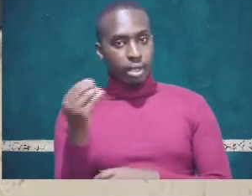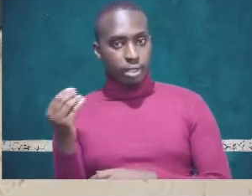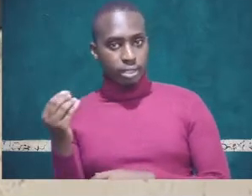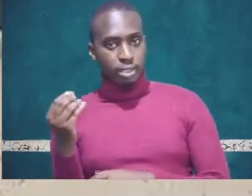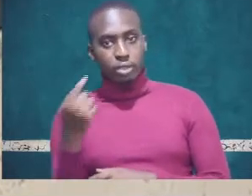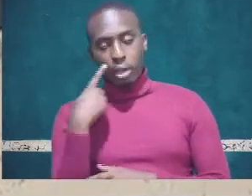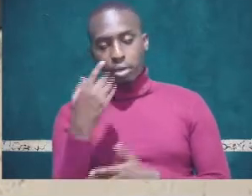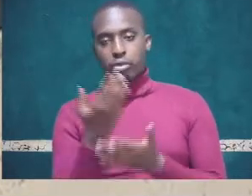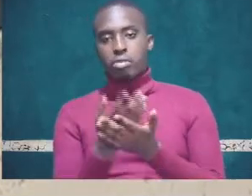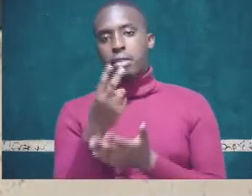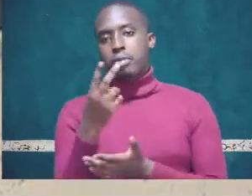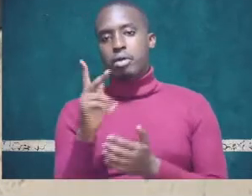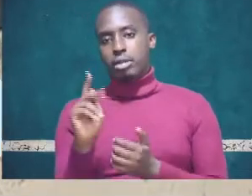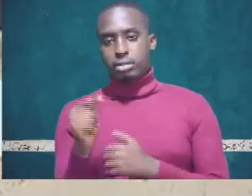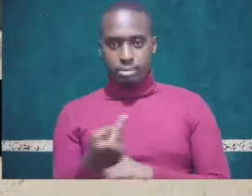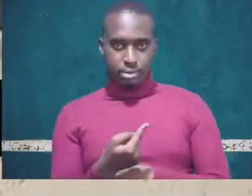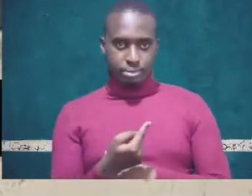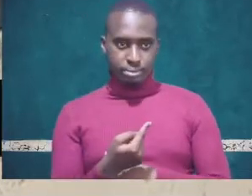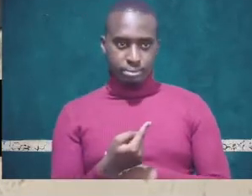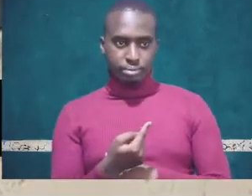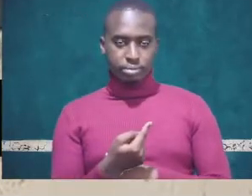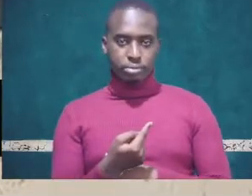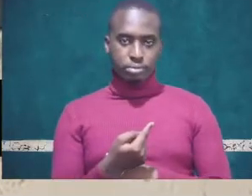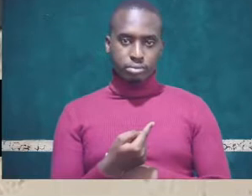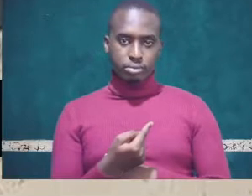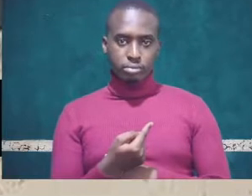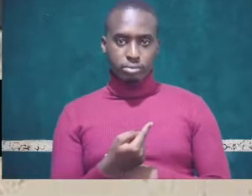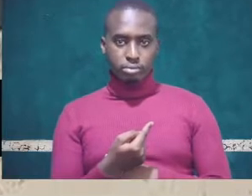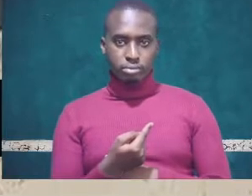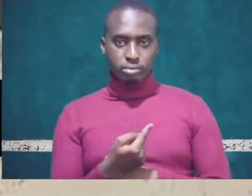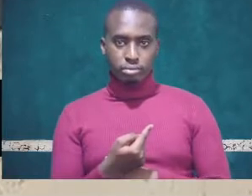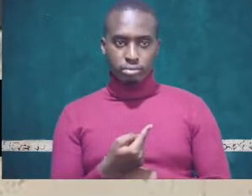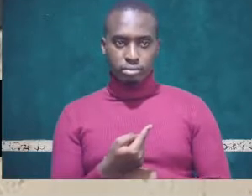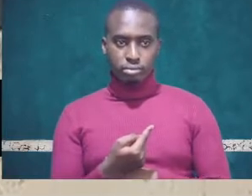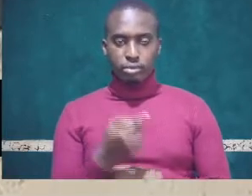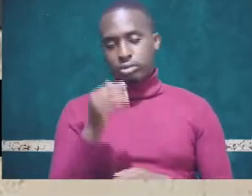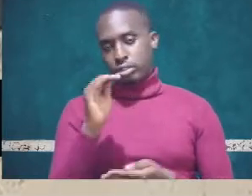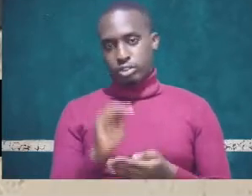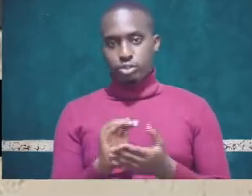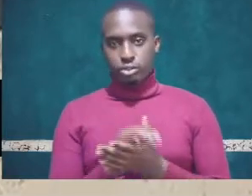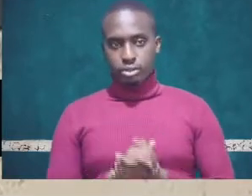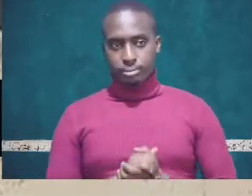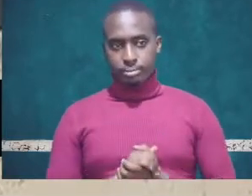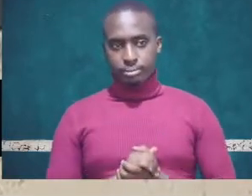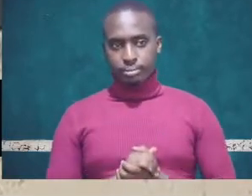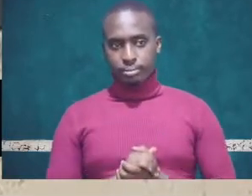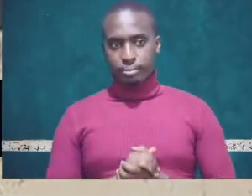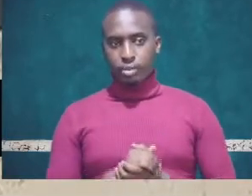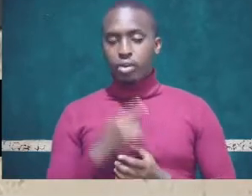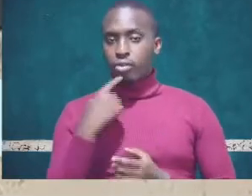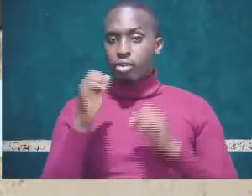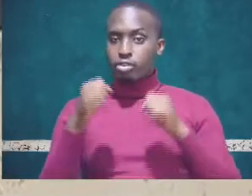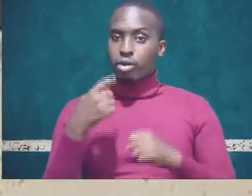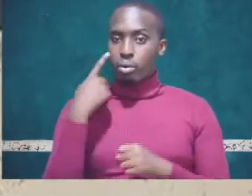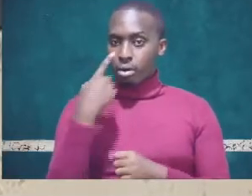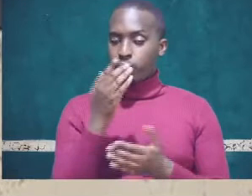you can see Rwandan francs, we have the quantity demanded reducing to 2 kilograms. So you can